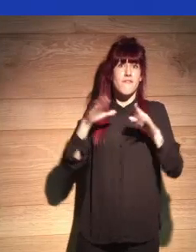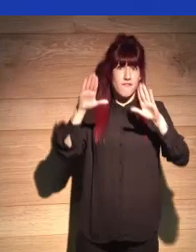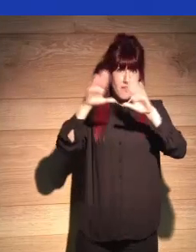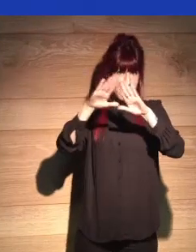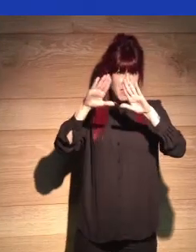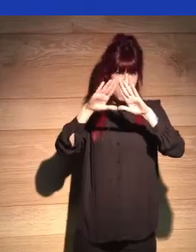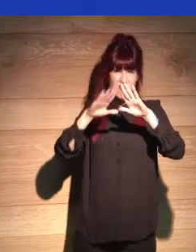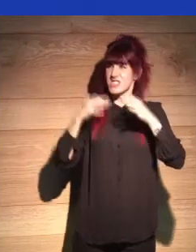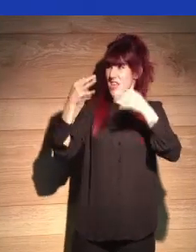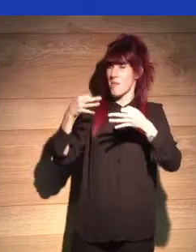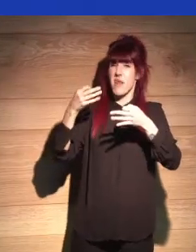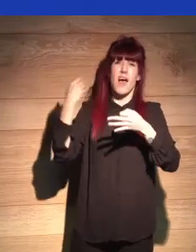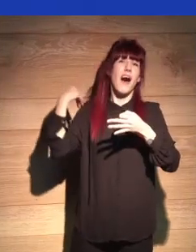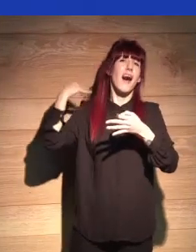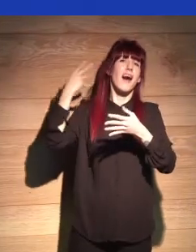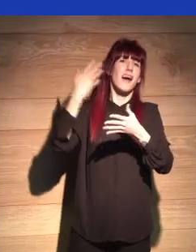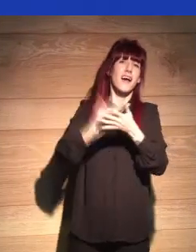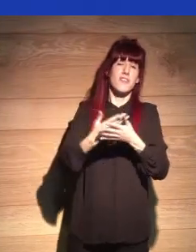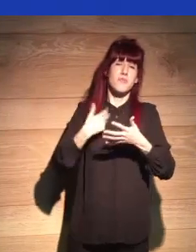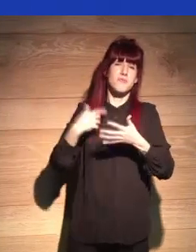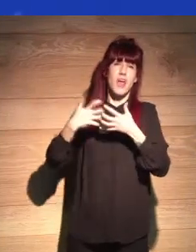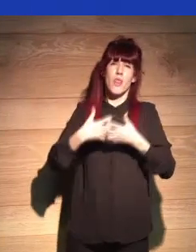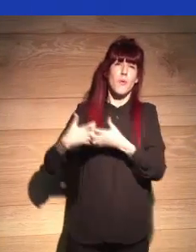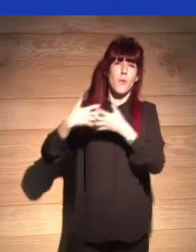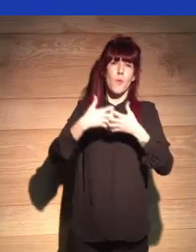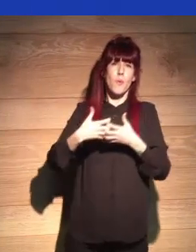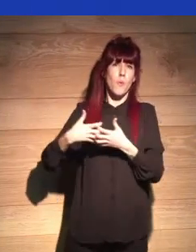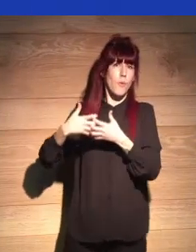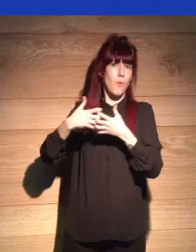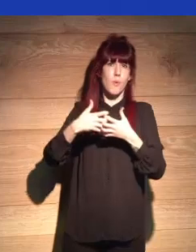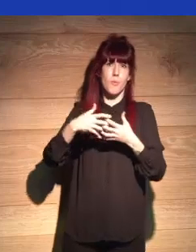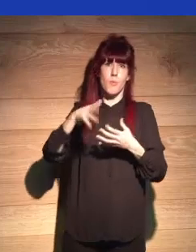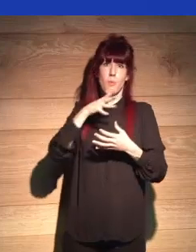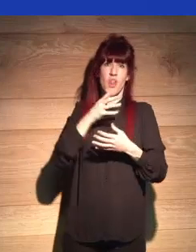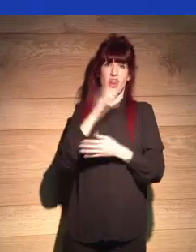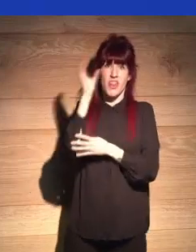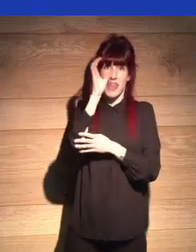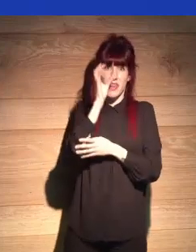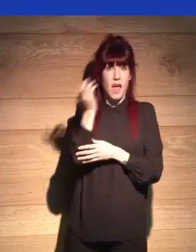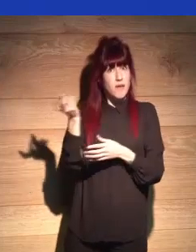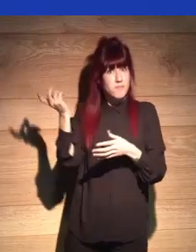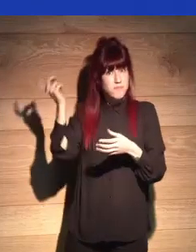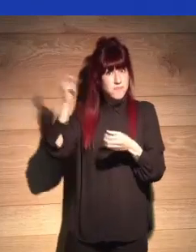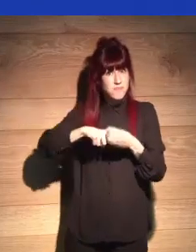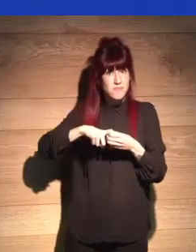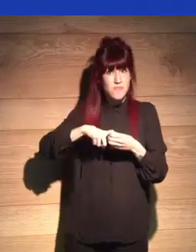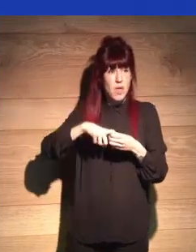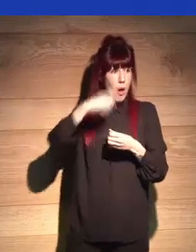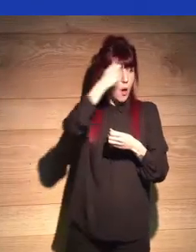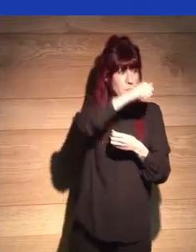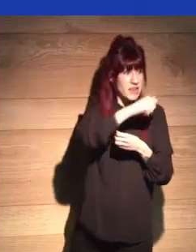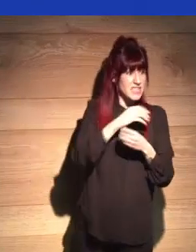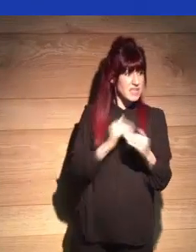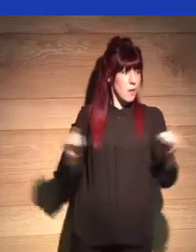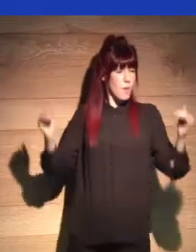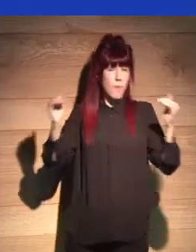knew a lot of feminism. I have always been feminist. I have been a fighter just for the sake of being in science at the same level